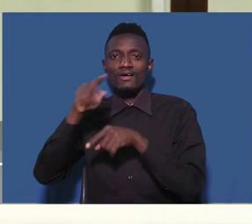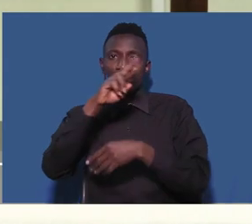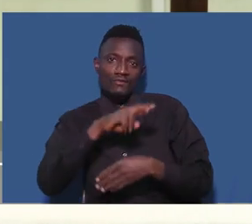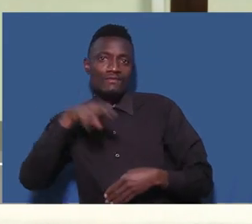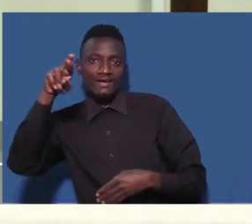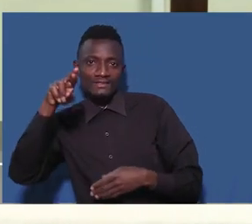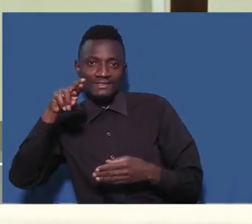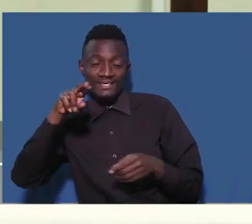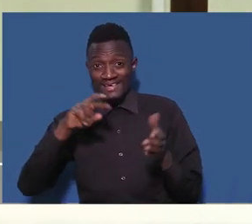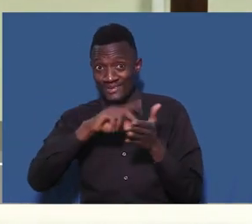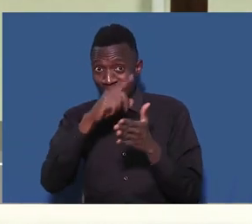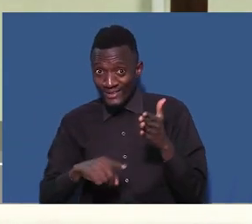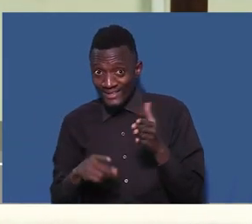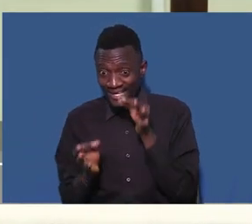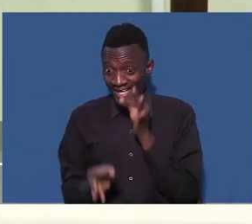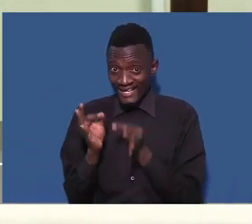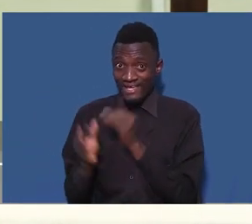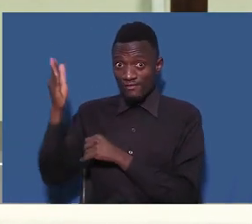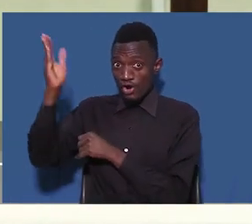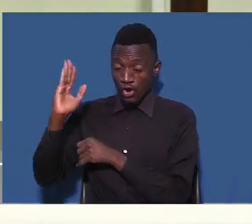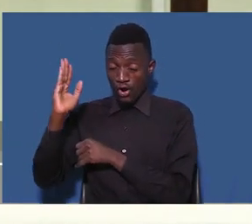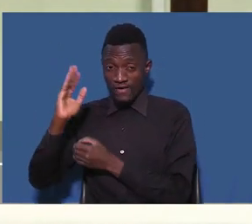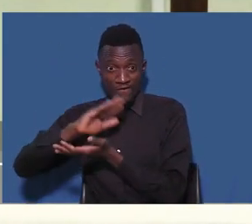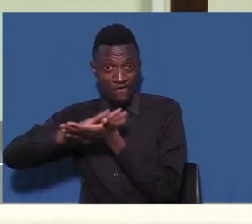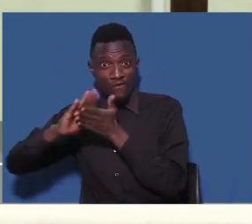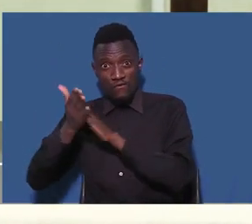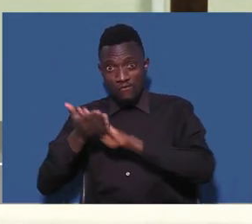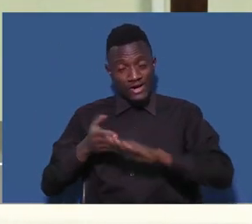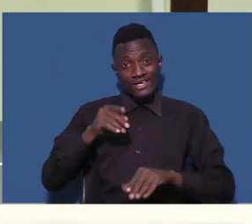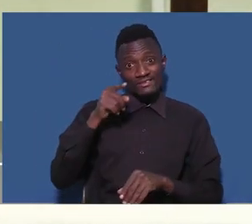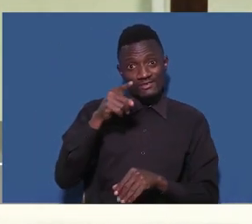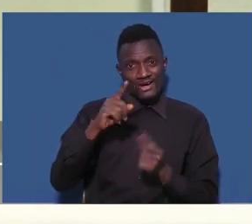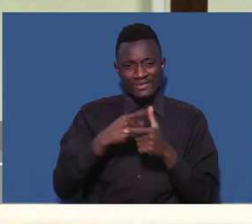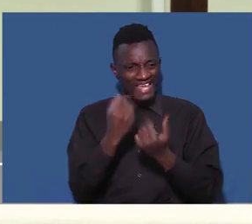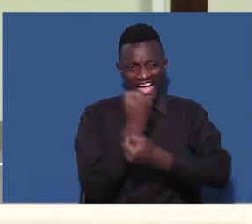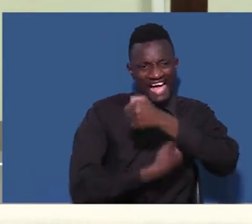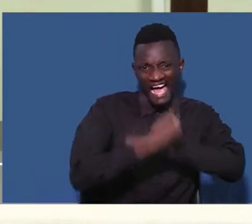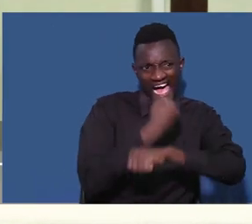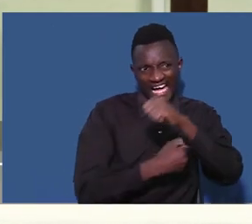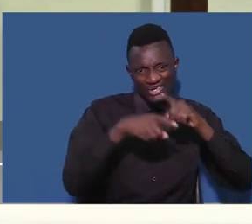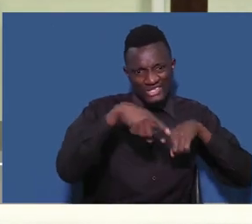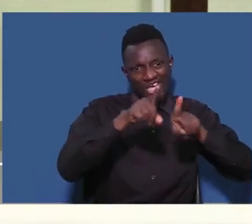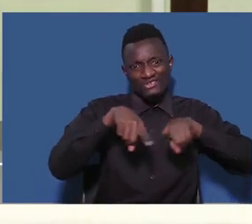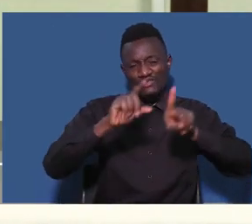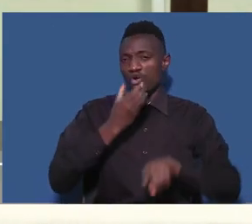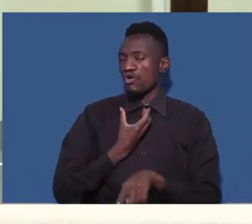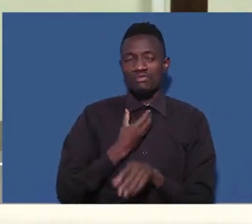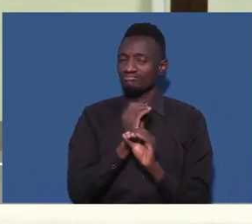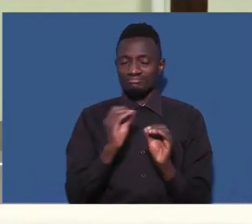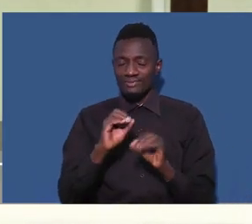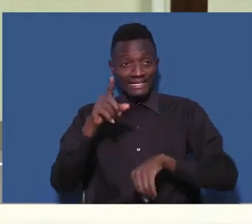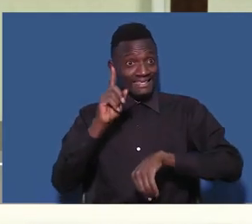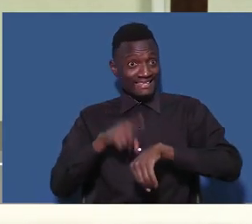start to do whatever we want. When God has said we are righteous, we are righteous. So God wants us to be bold and to